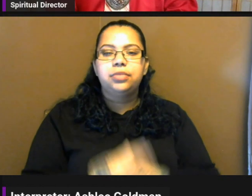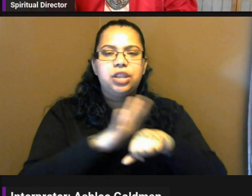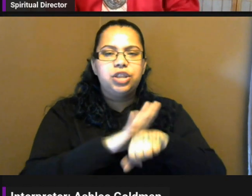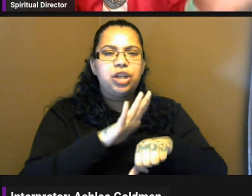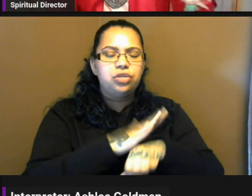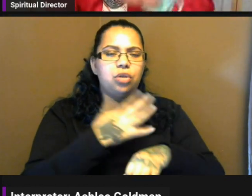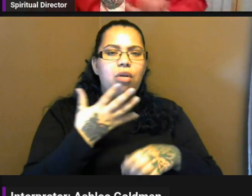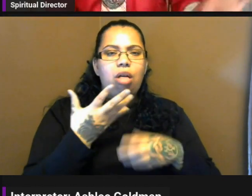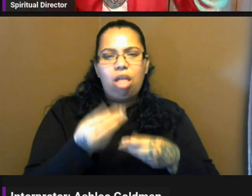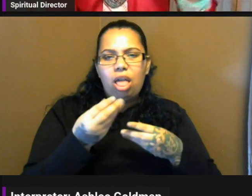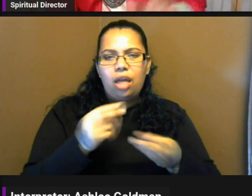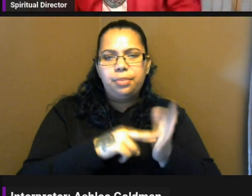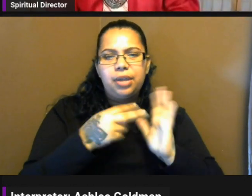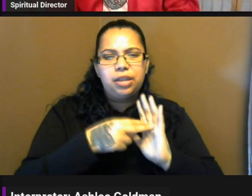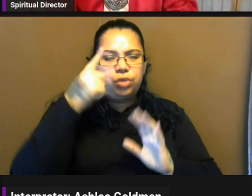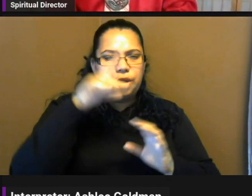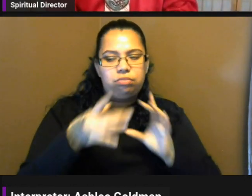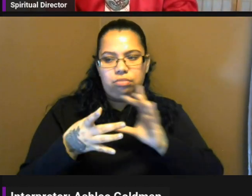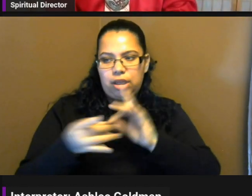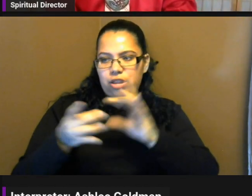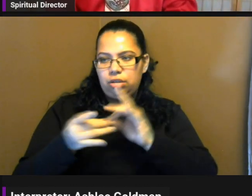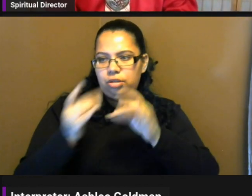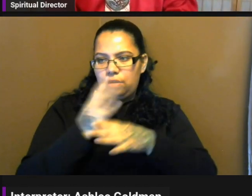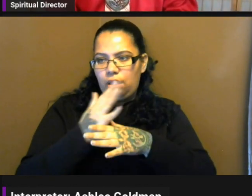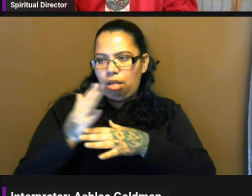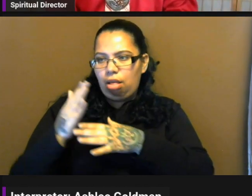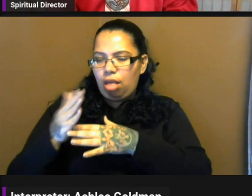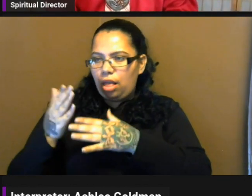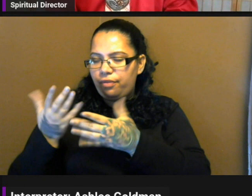now? After having gone through today's message, what does it mean to you now?